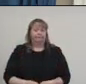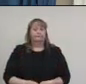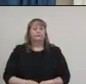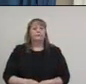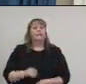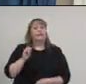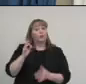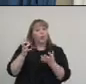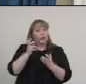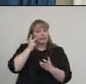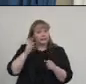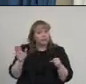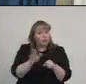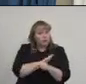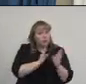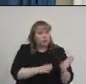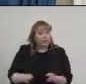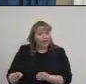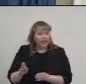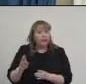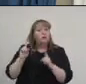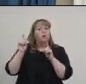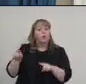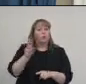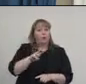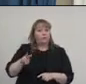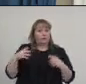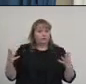found online at